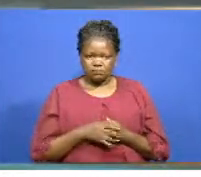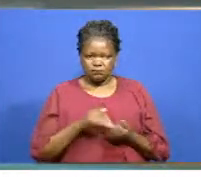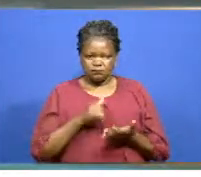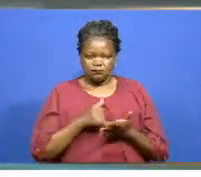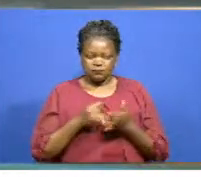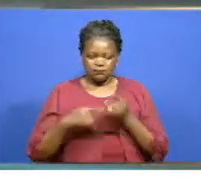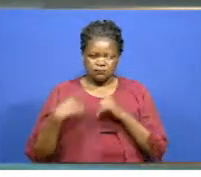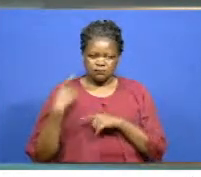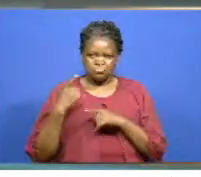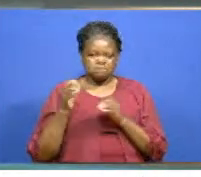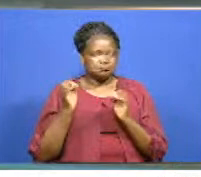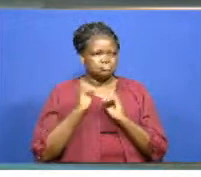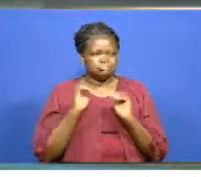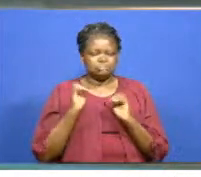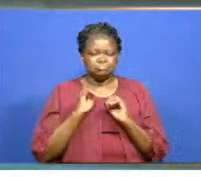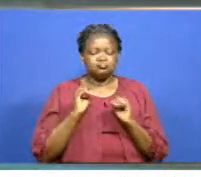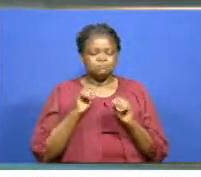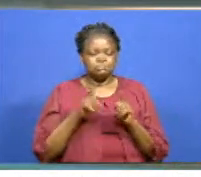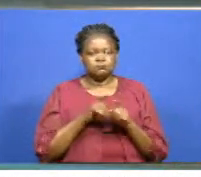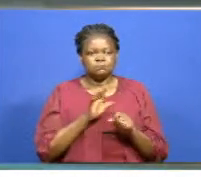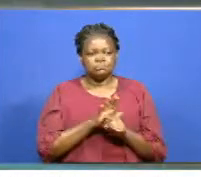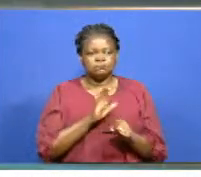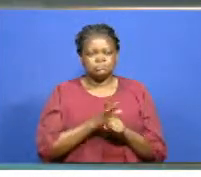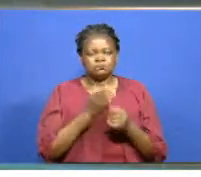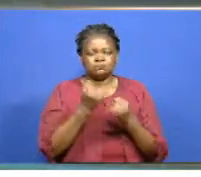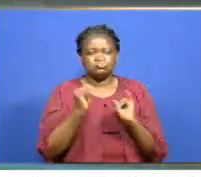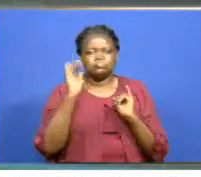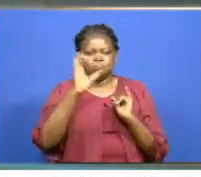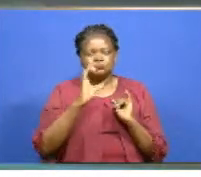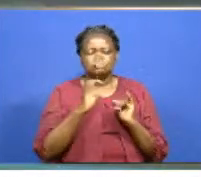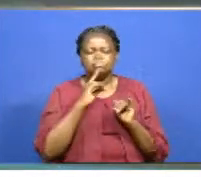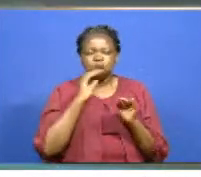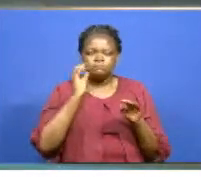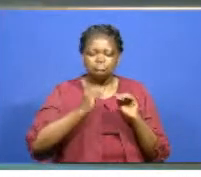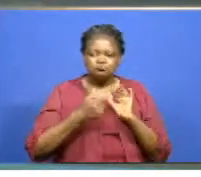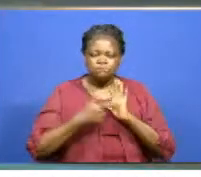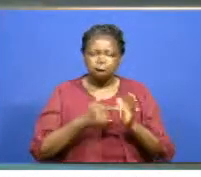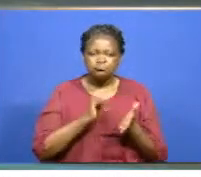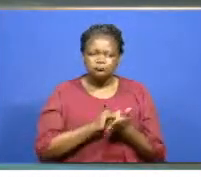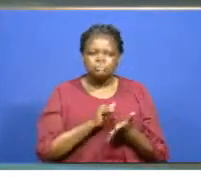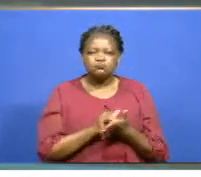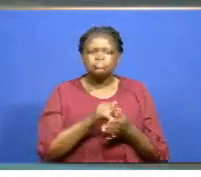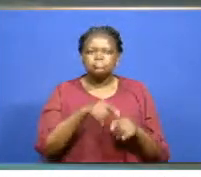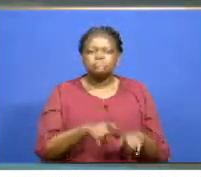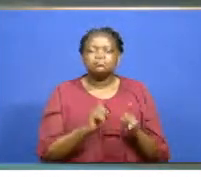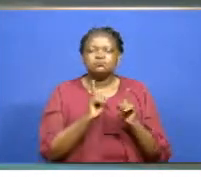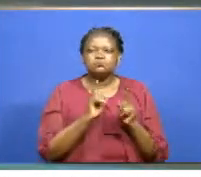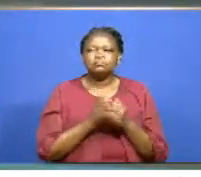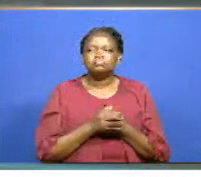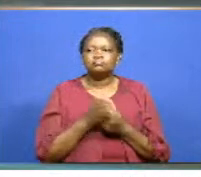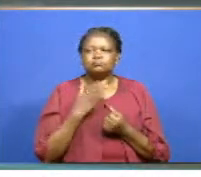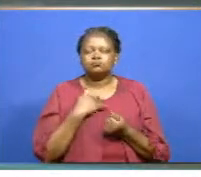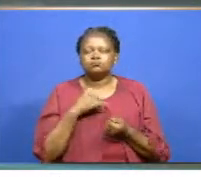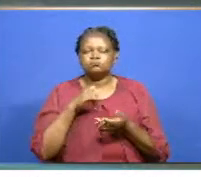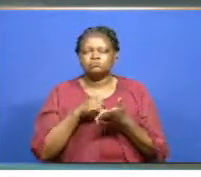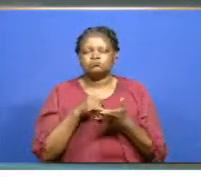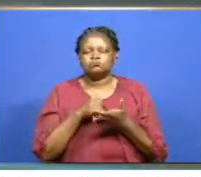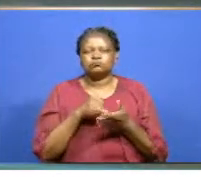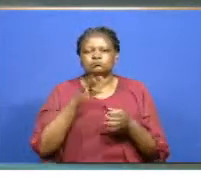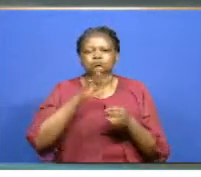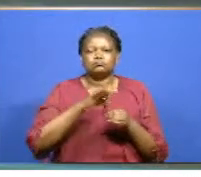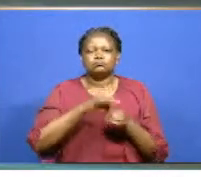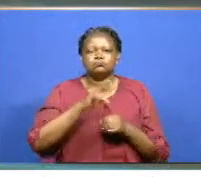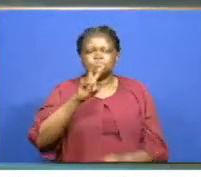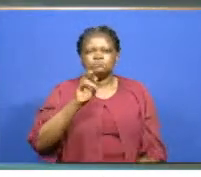win, like a number of the independent candidates. They are into the election to show that they want to be in the ballot in